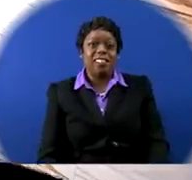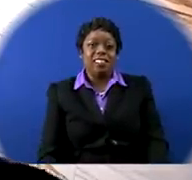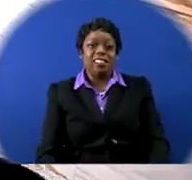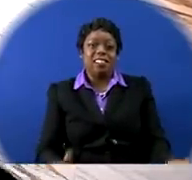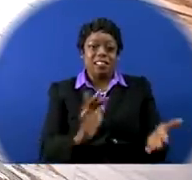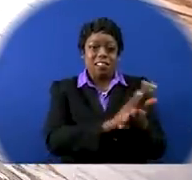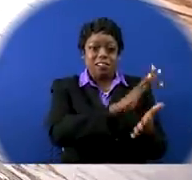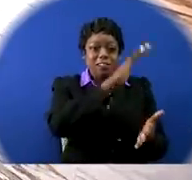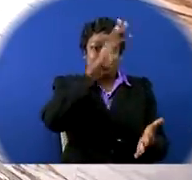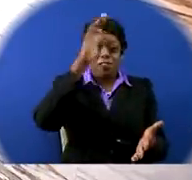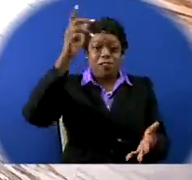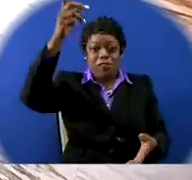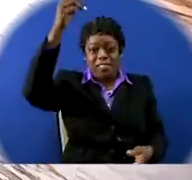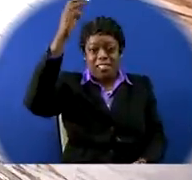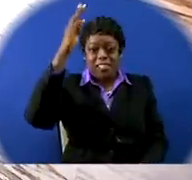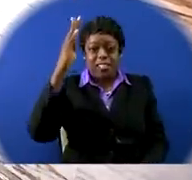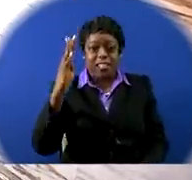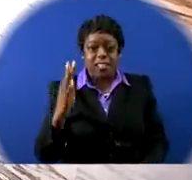Glory to God.